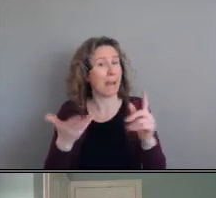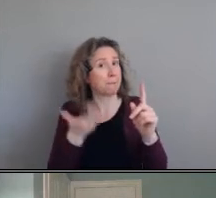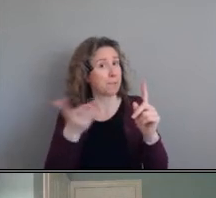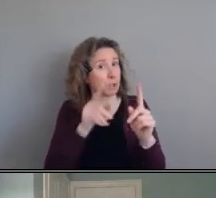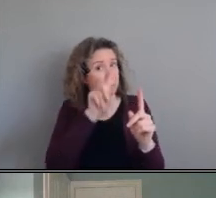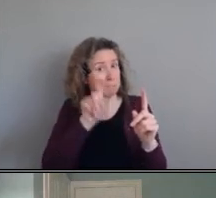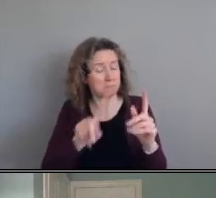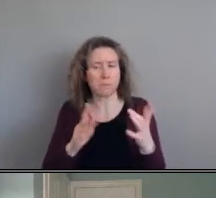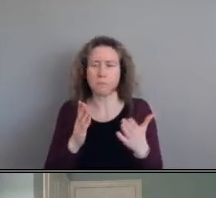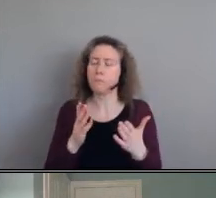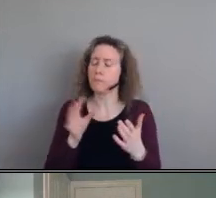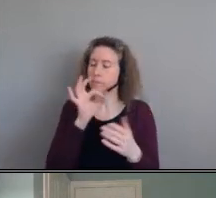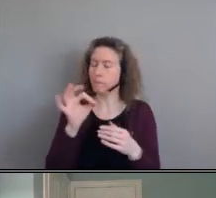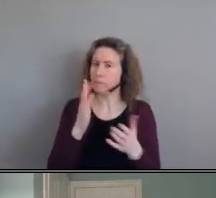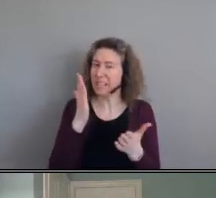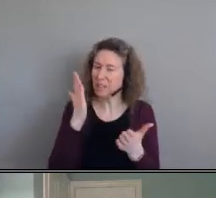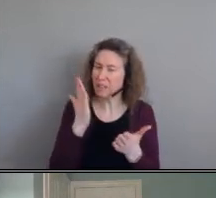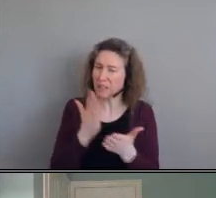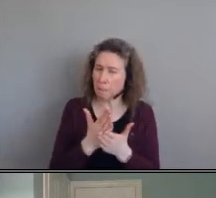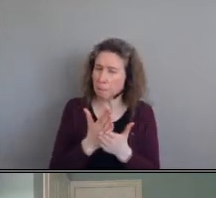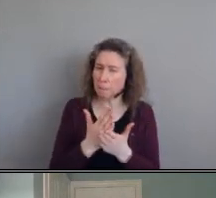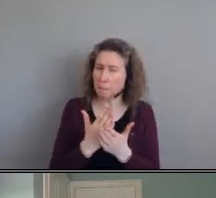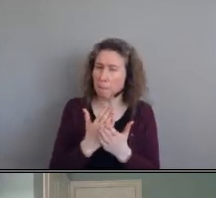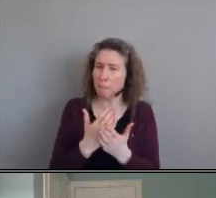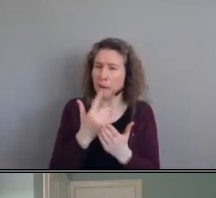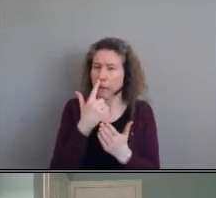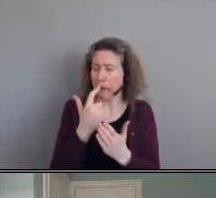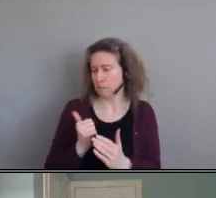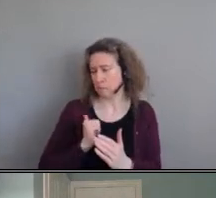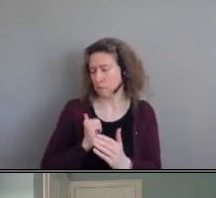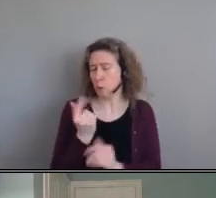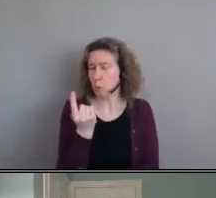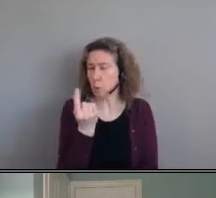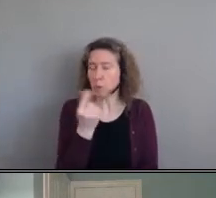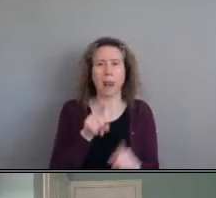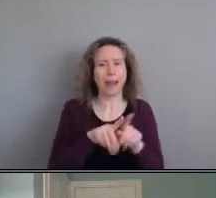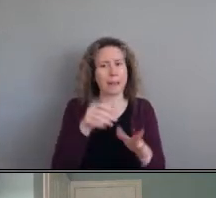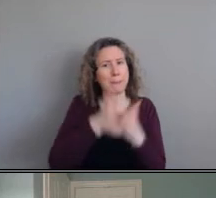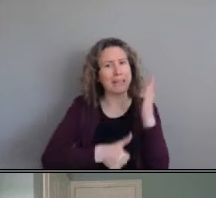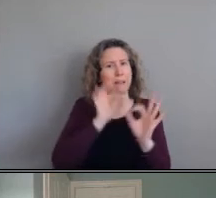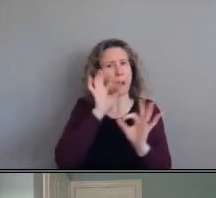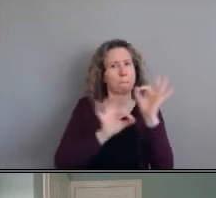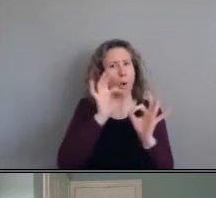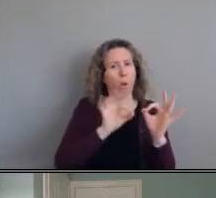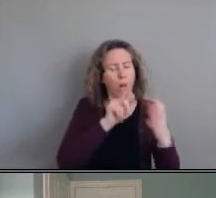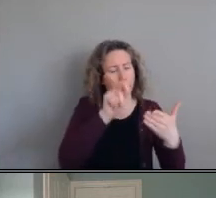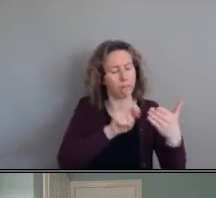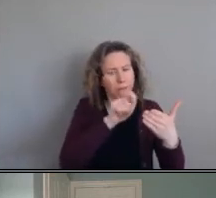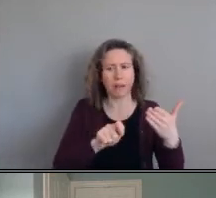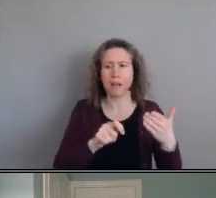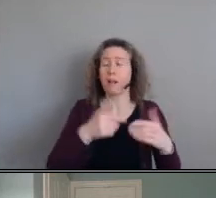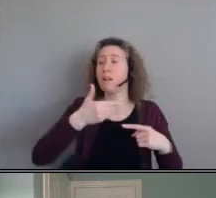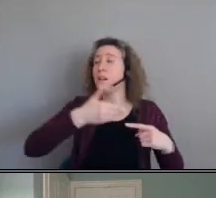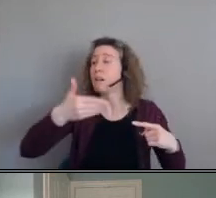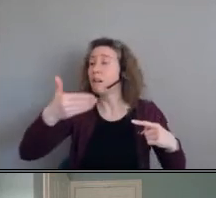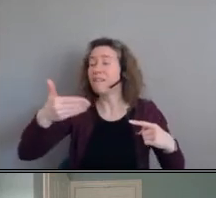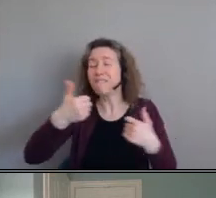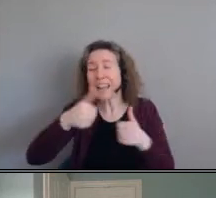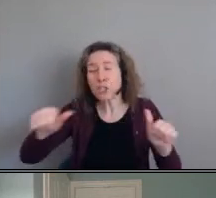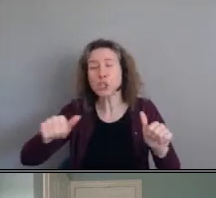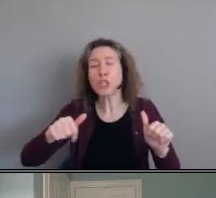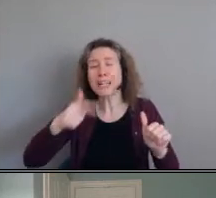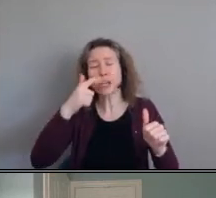Is it realistic to think that soon that poll we did at the beginning would have 0% of people rarely